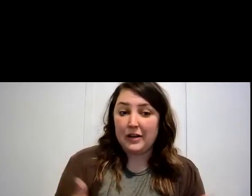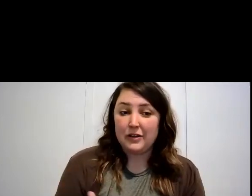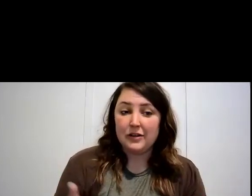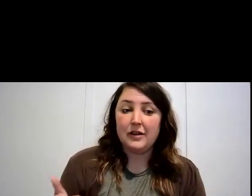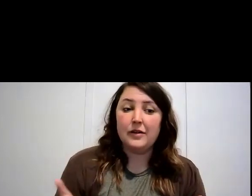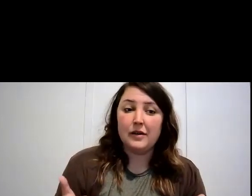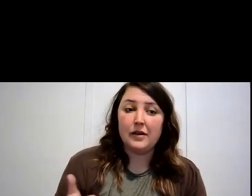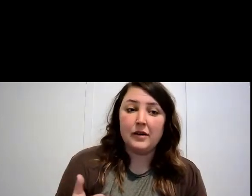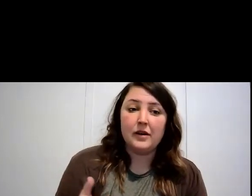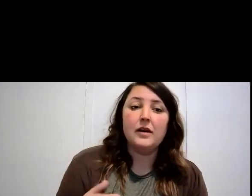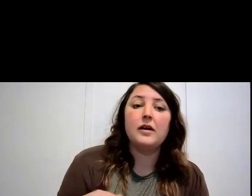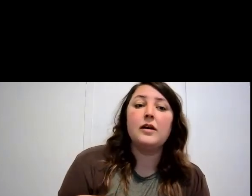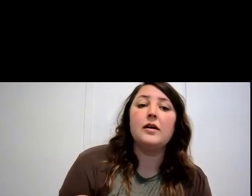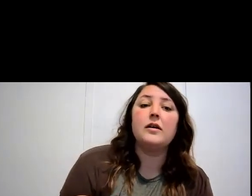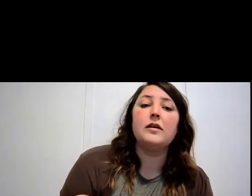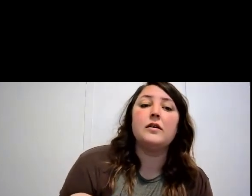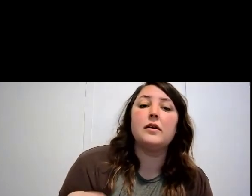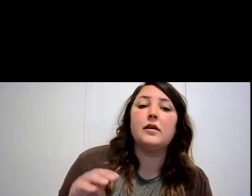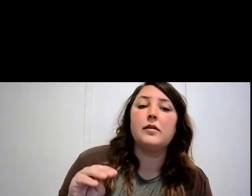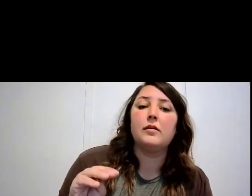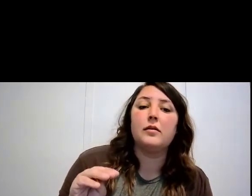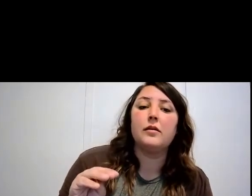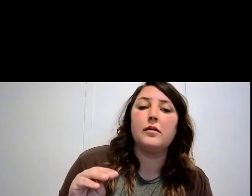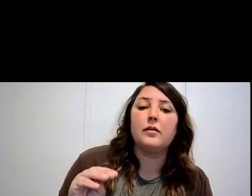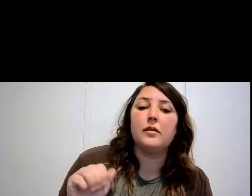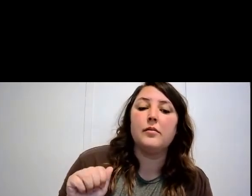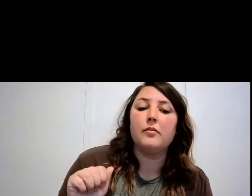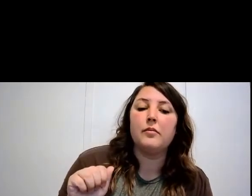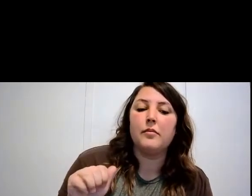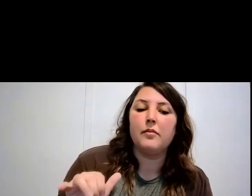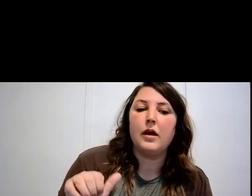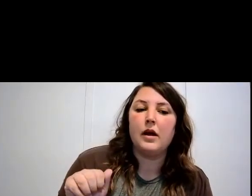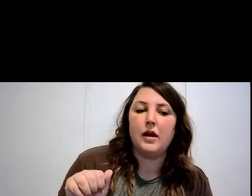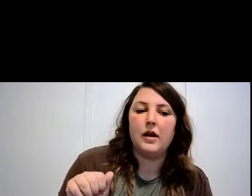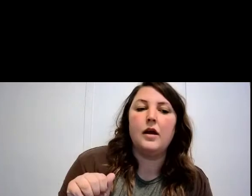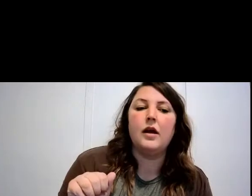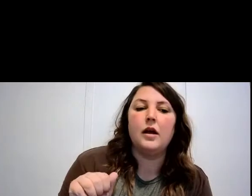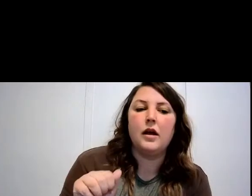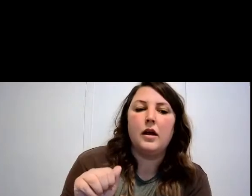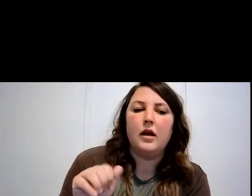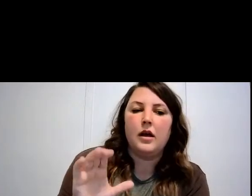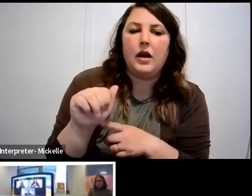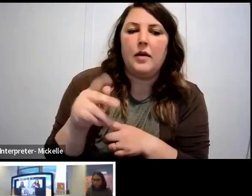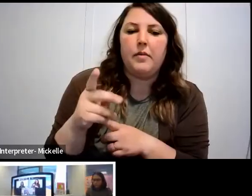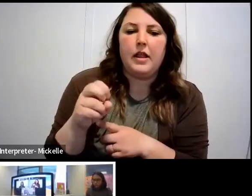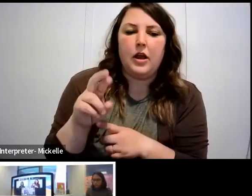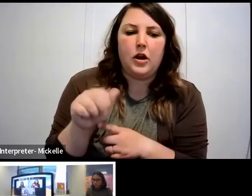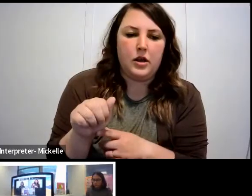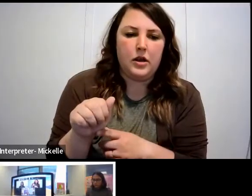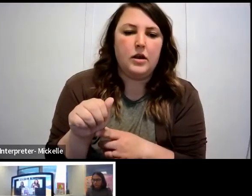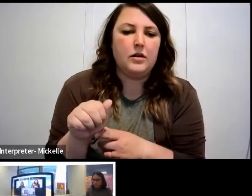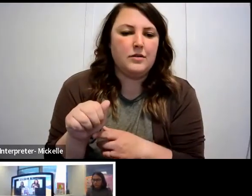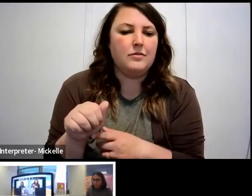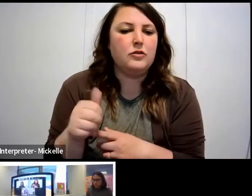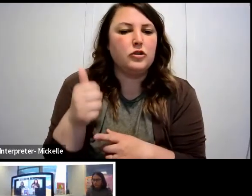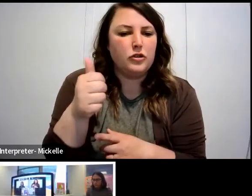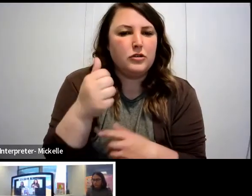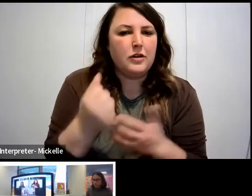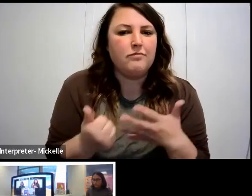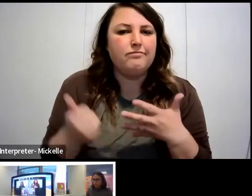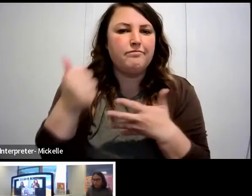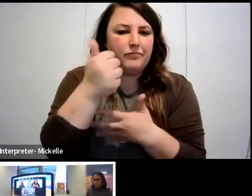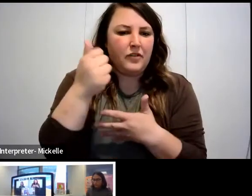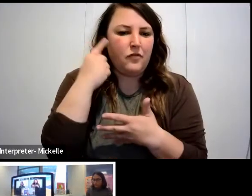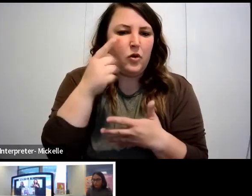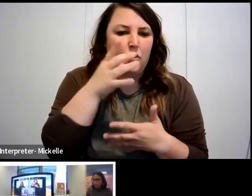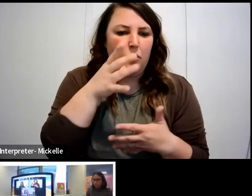Mavic Caprera Palesa, founder and chief executive officer of the Global Network of Women Peace Builders. The